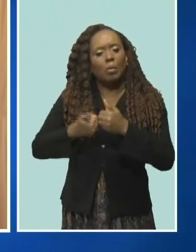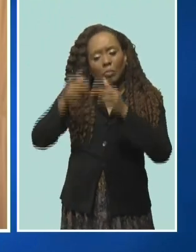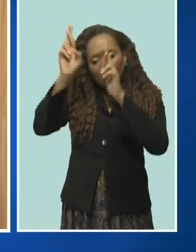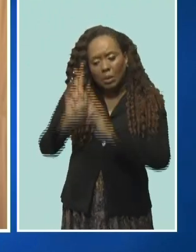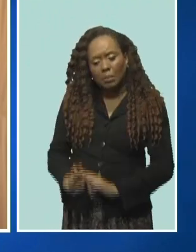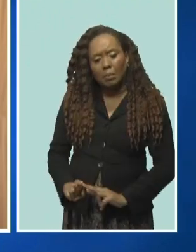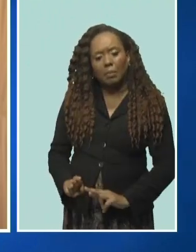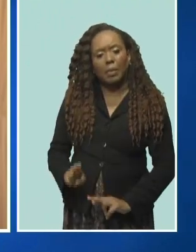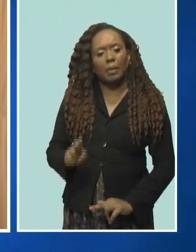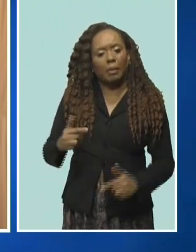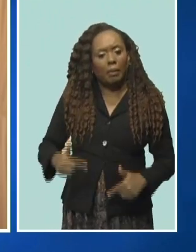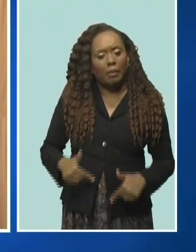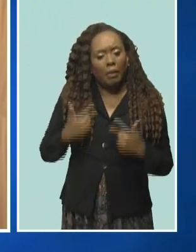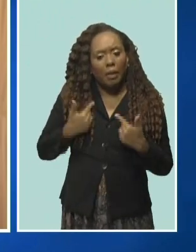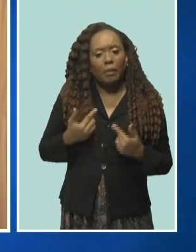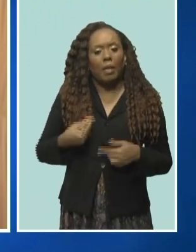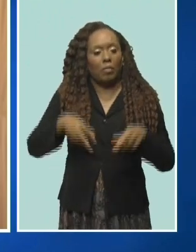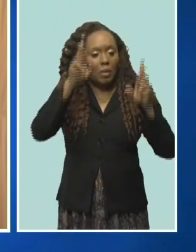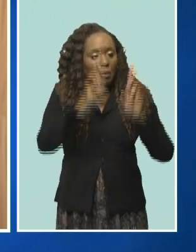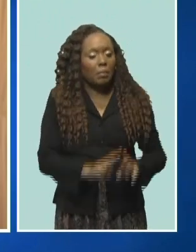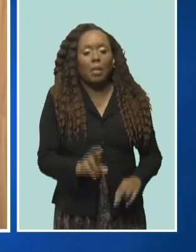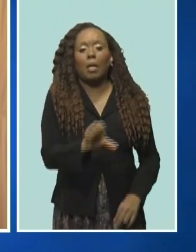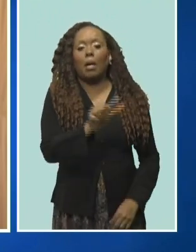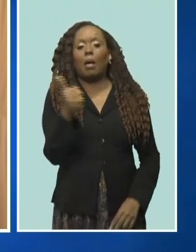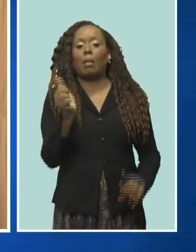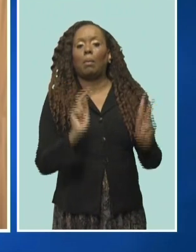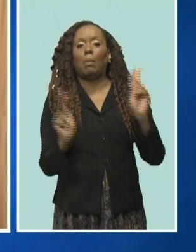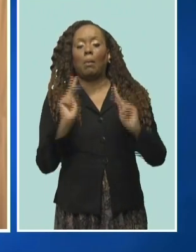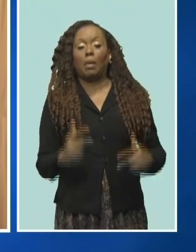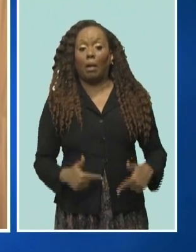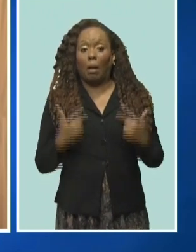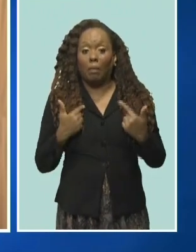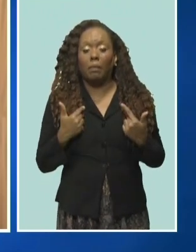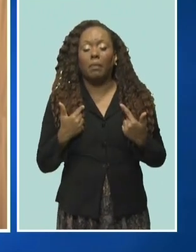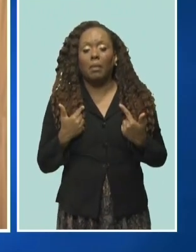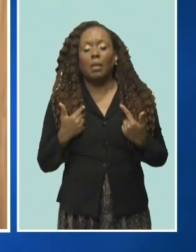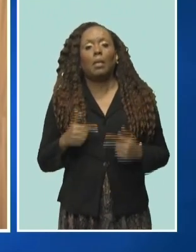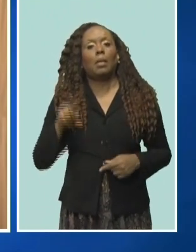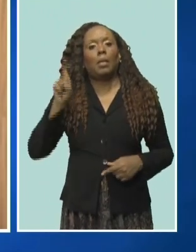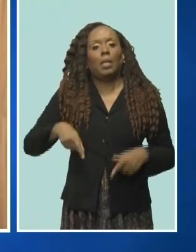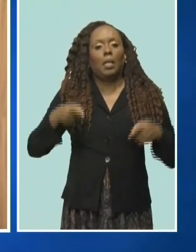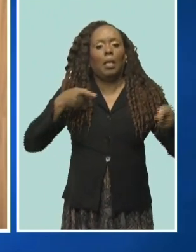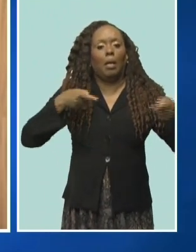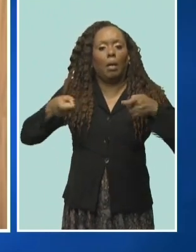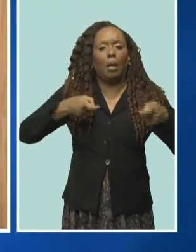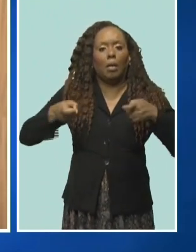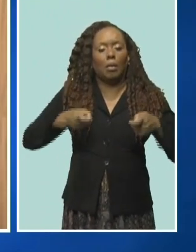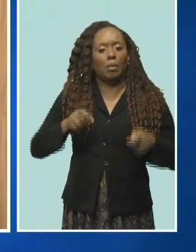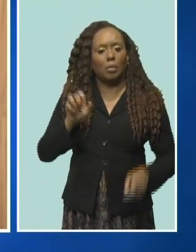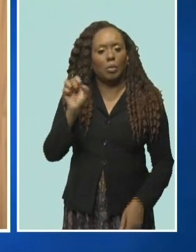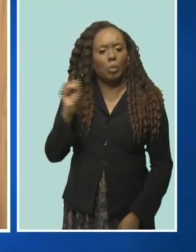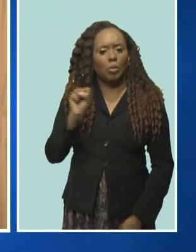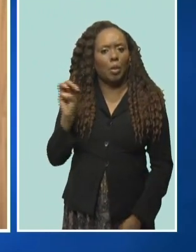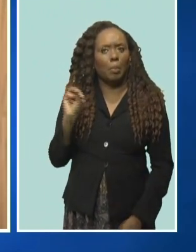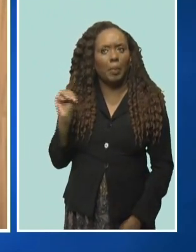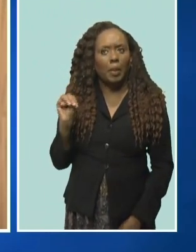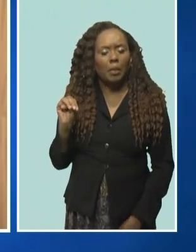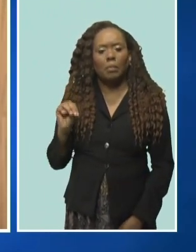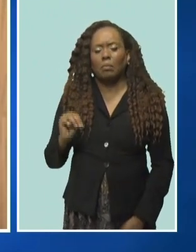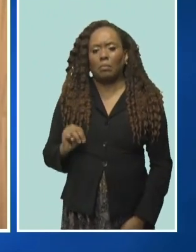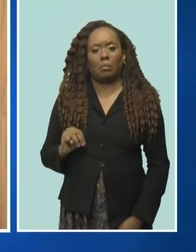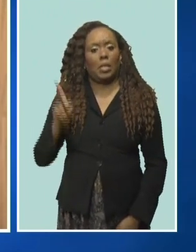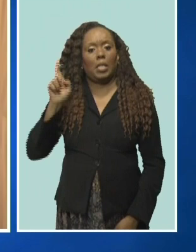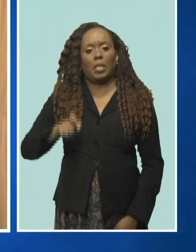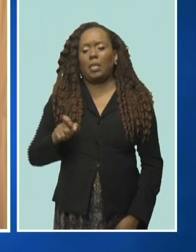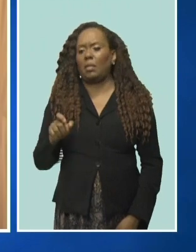their own lives, and indeed that of others. We need to control the inappropriate use of social media to circulate